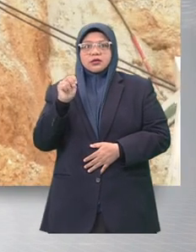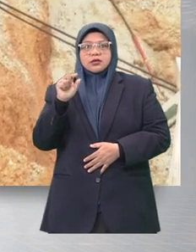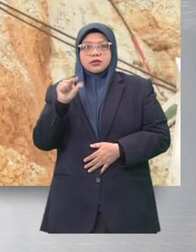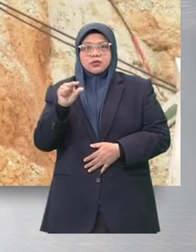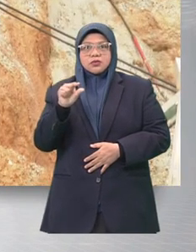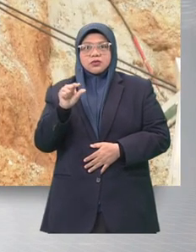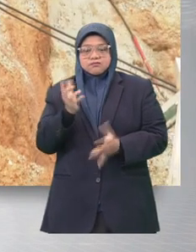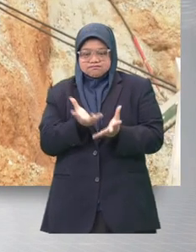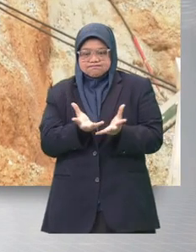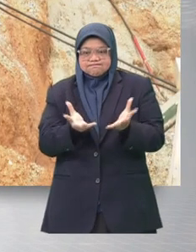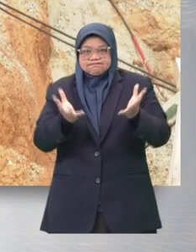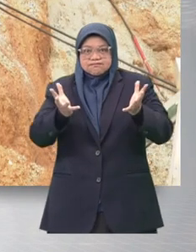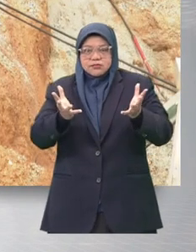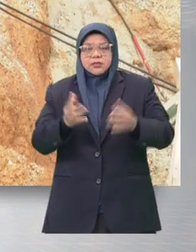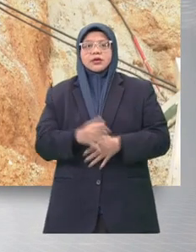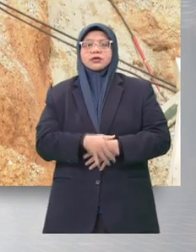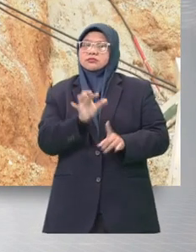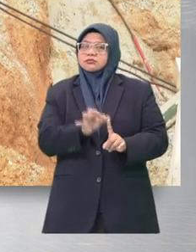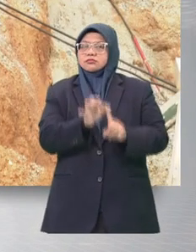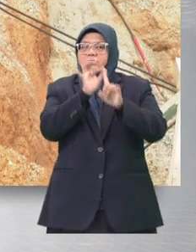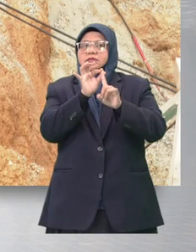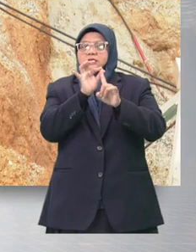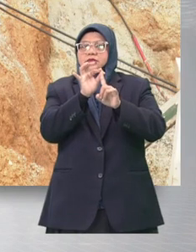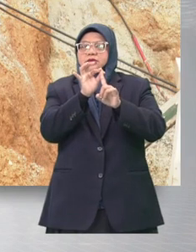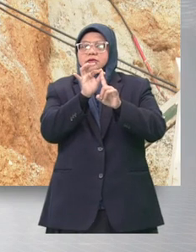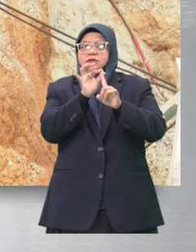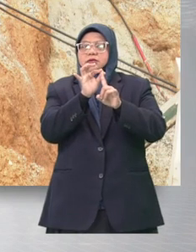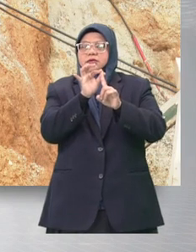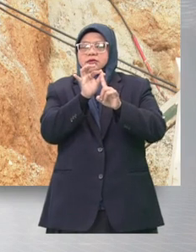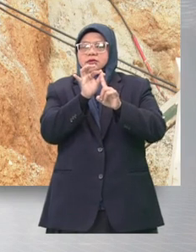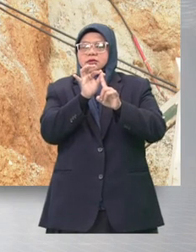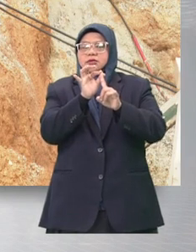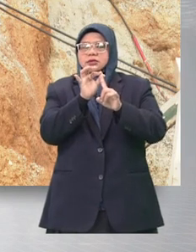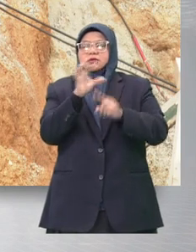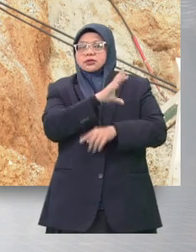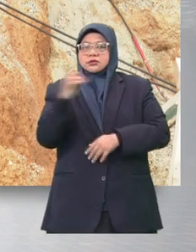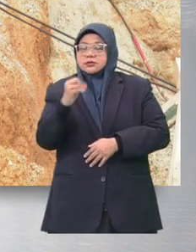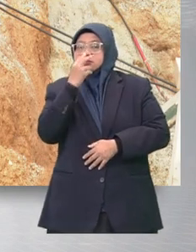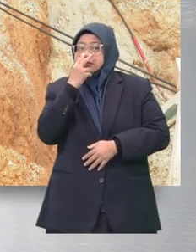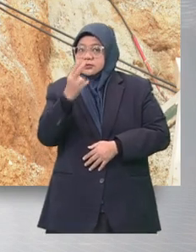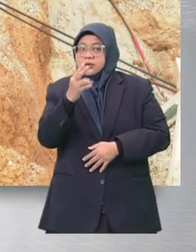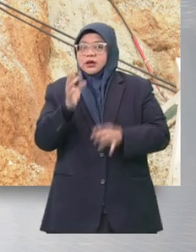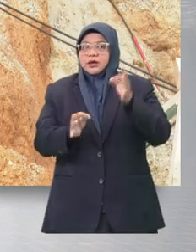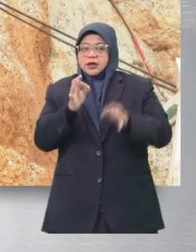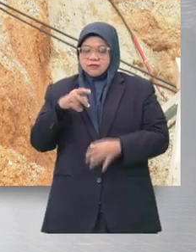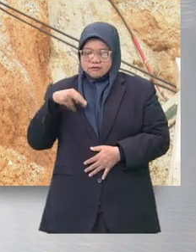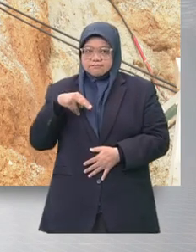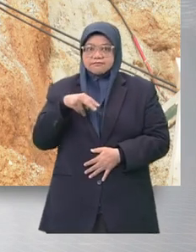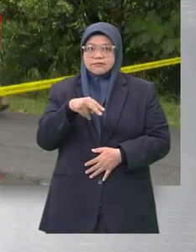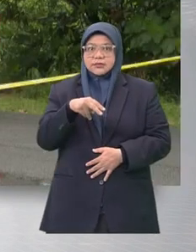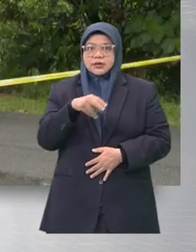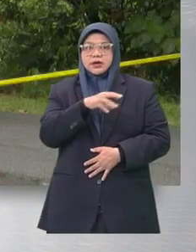bertakung air. Especially at the bottom. Mm. So you will see it when you're walking at